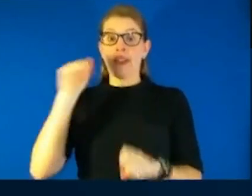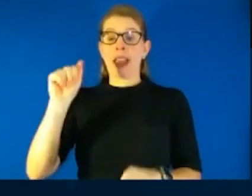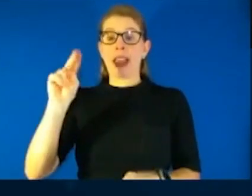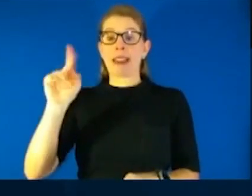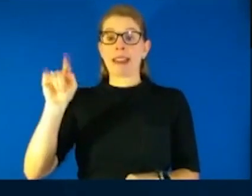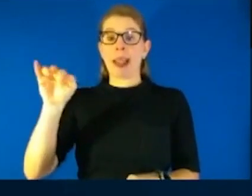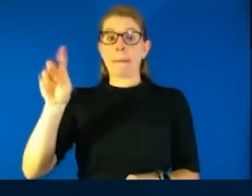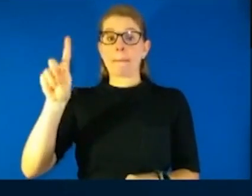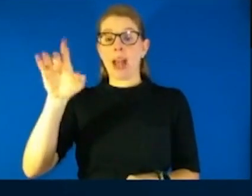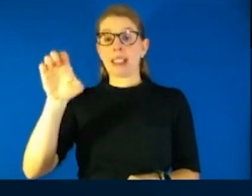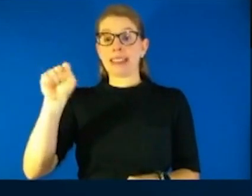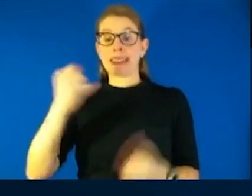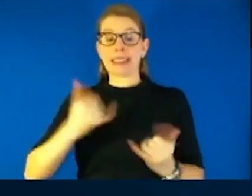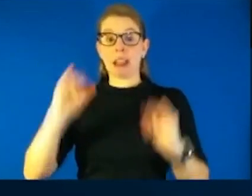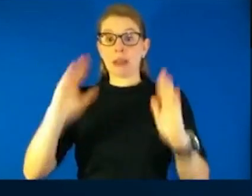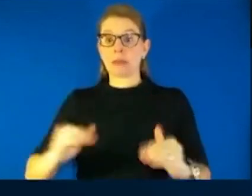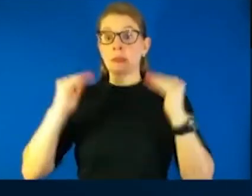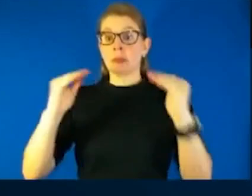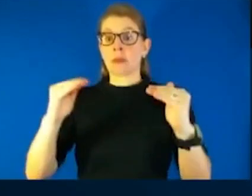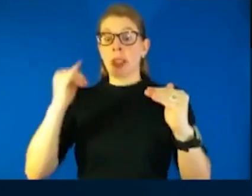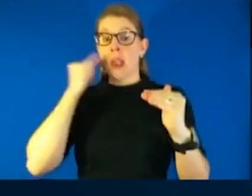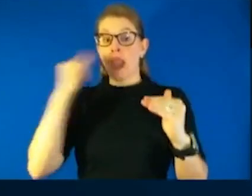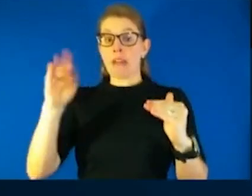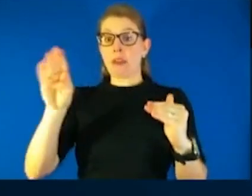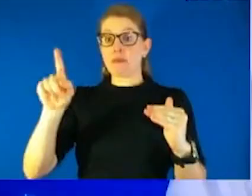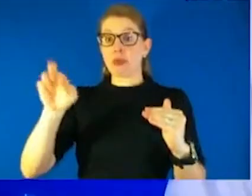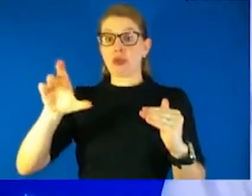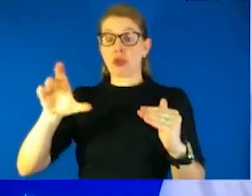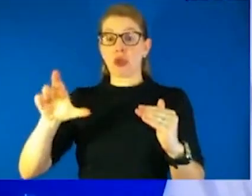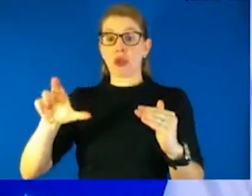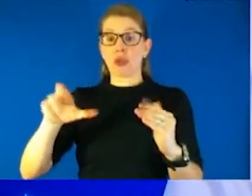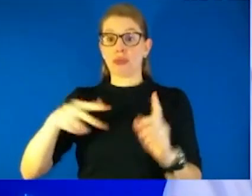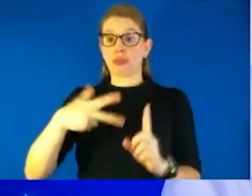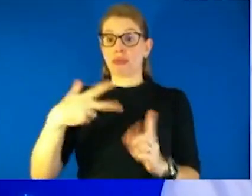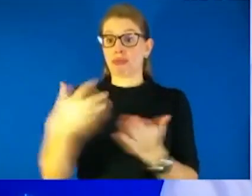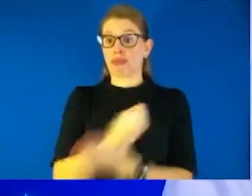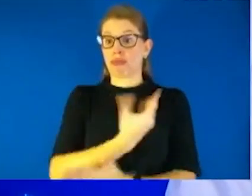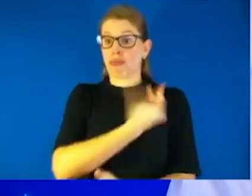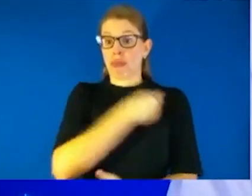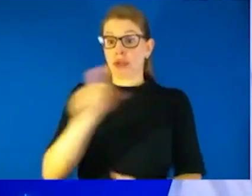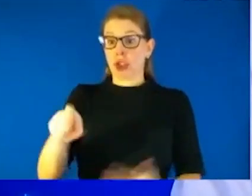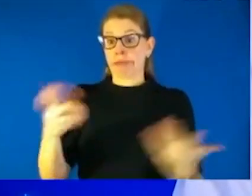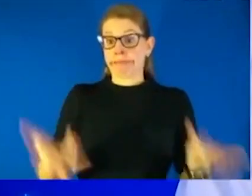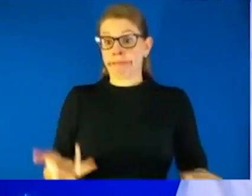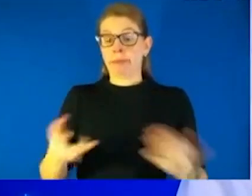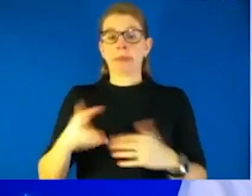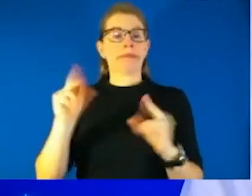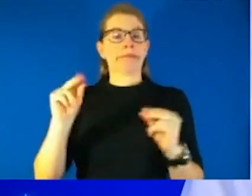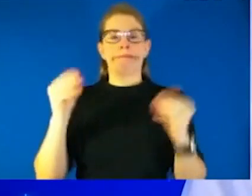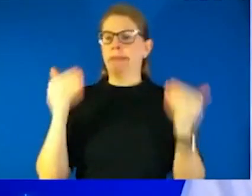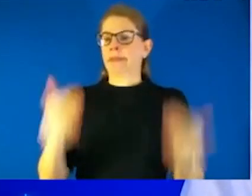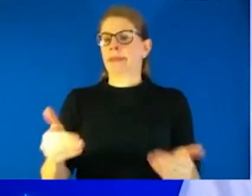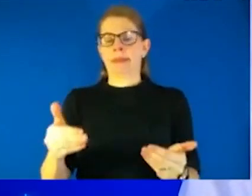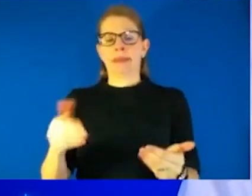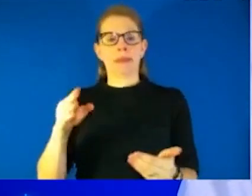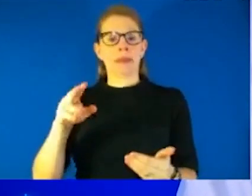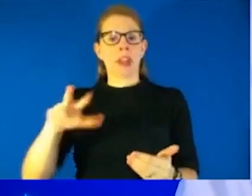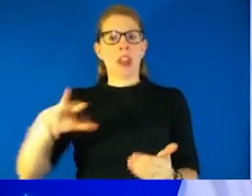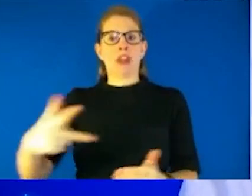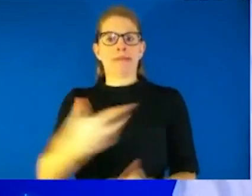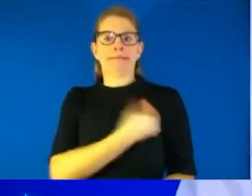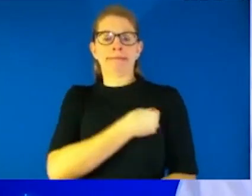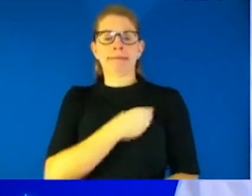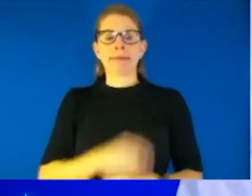I decide to get the booster, or should she just get the booster? I think just get the booster. You know, we're seeing more evidence, and there's a fairly good